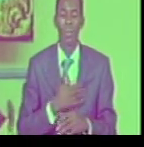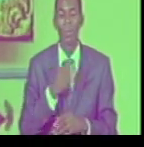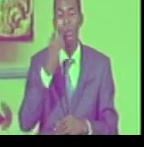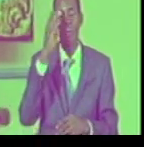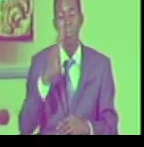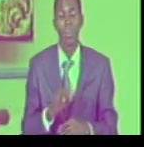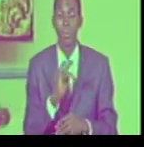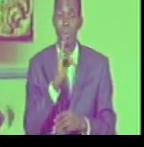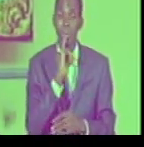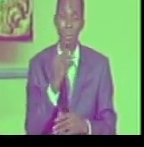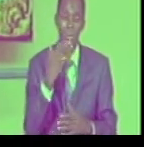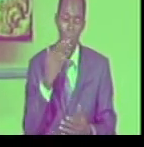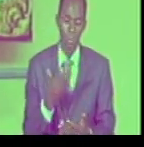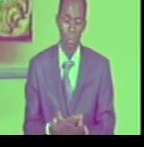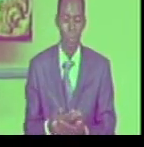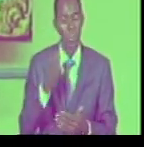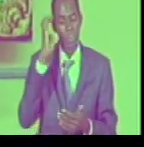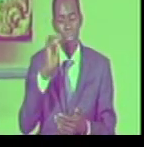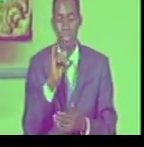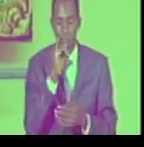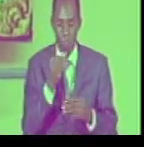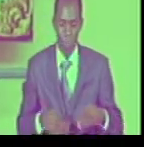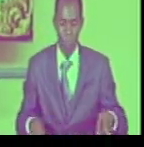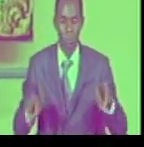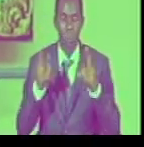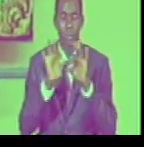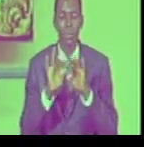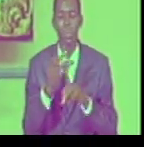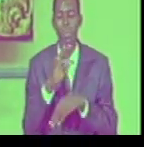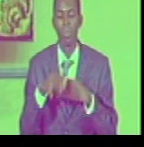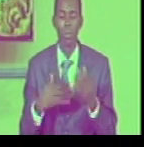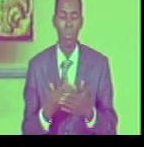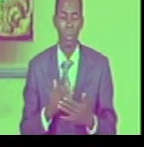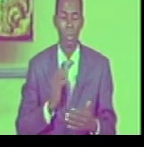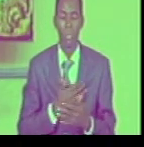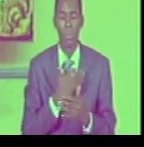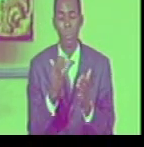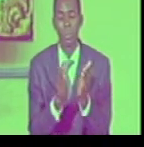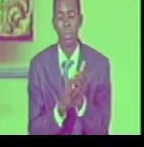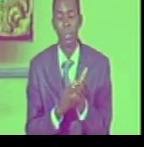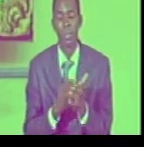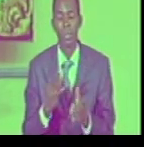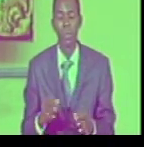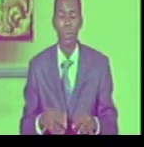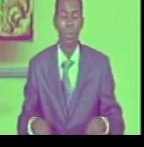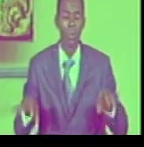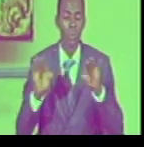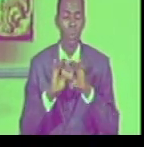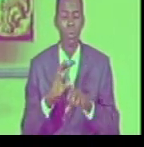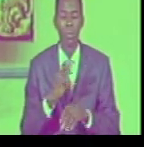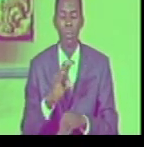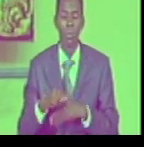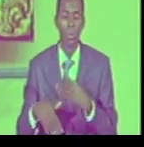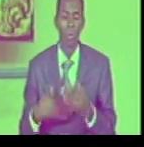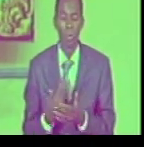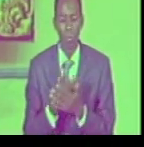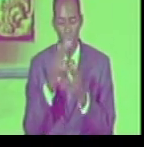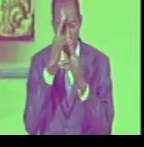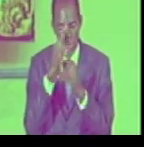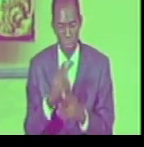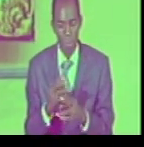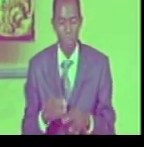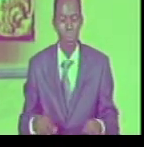good. He's worthy of all our praises. He's worthy of all honor. He's worthy of